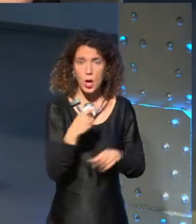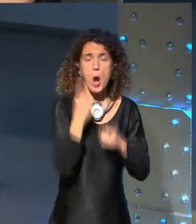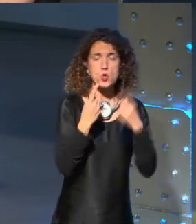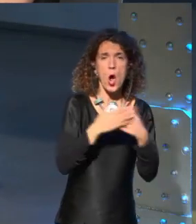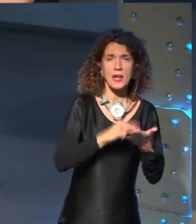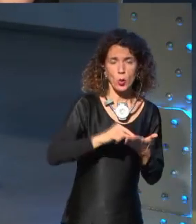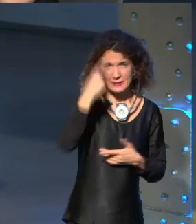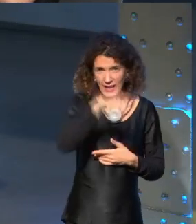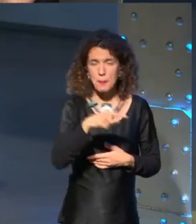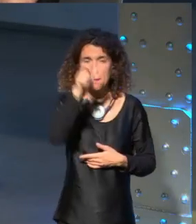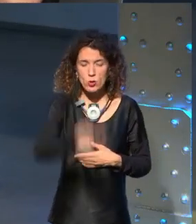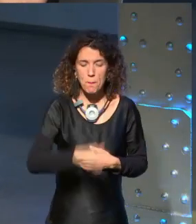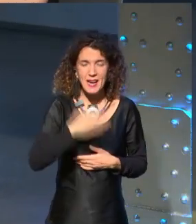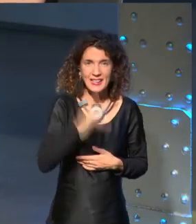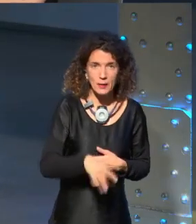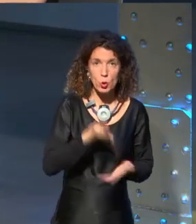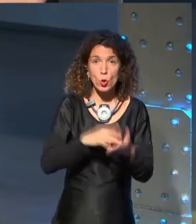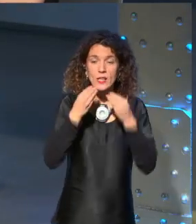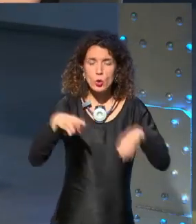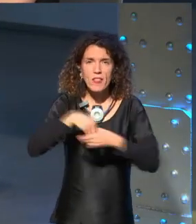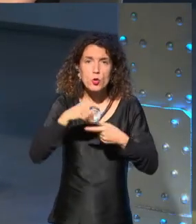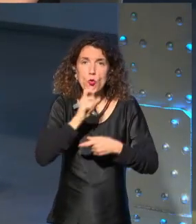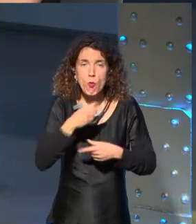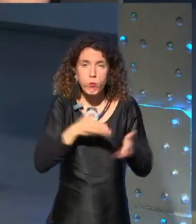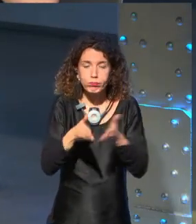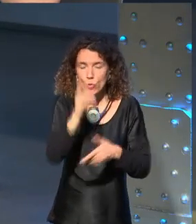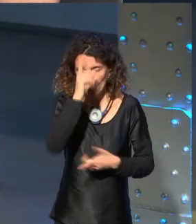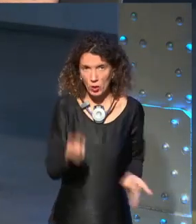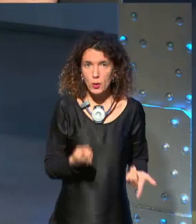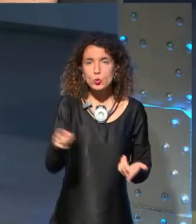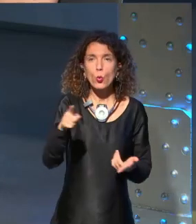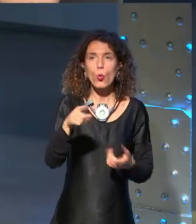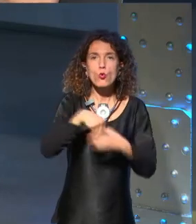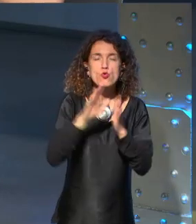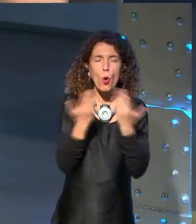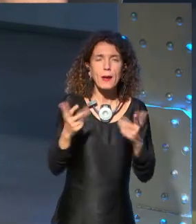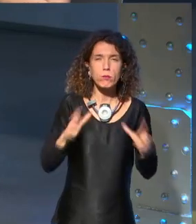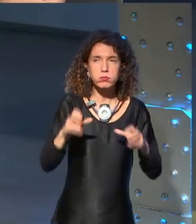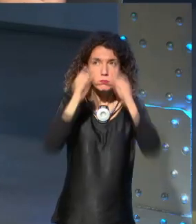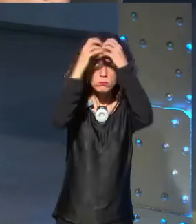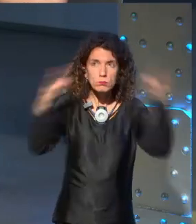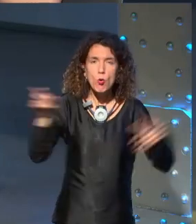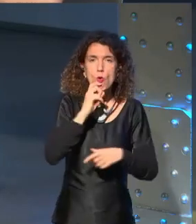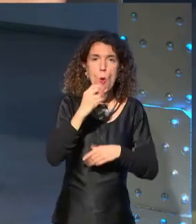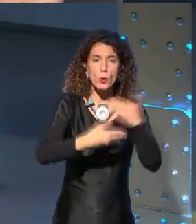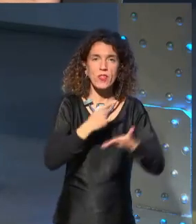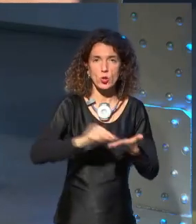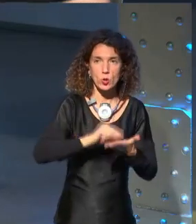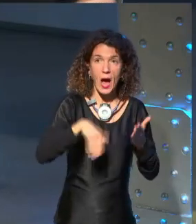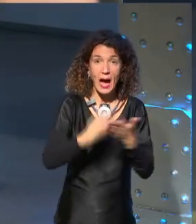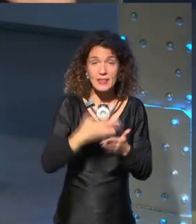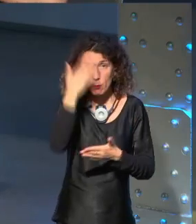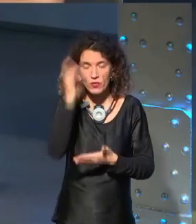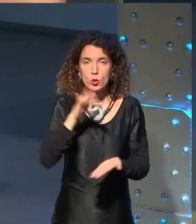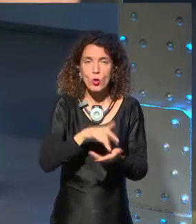know until that end. There are writers that know who the evil character is, but they don't know what's going to happen in the novel. How do you conceive that novel,